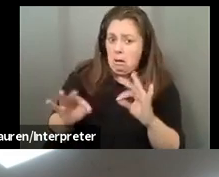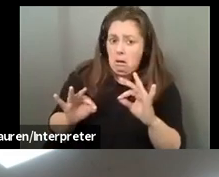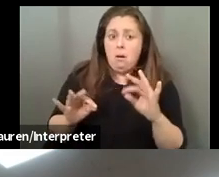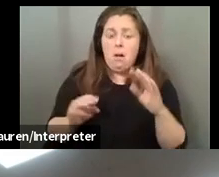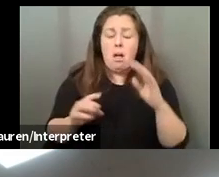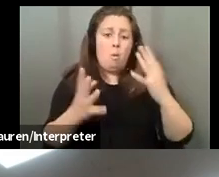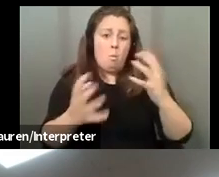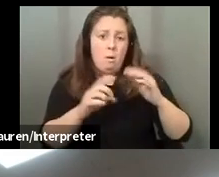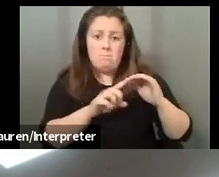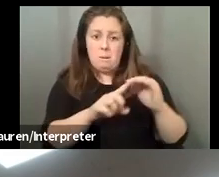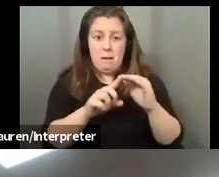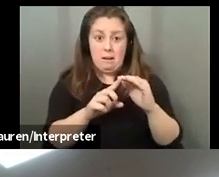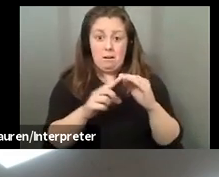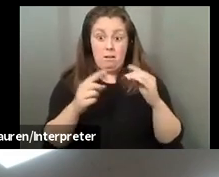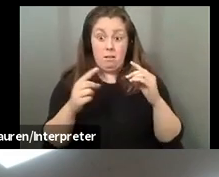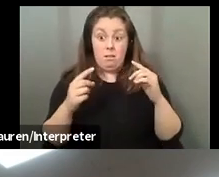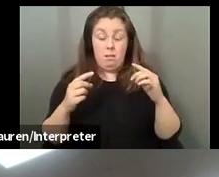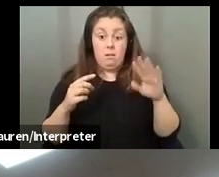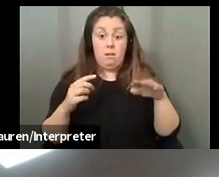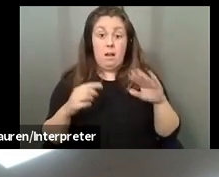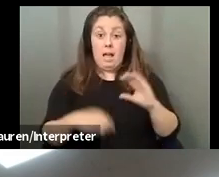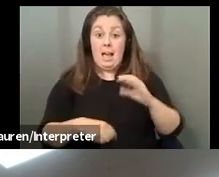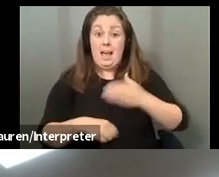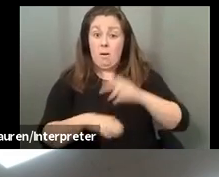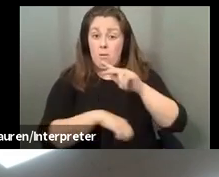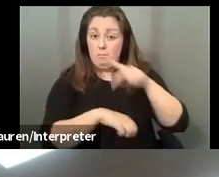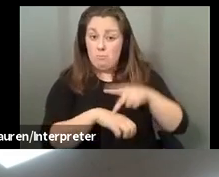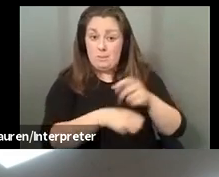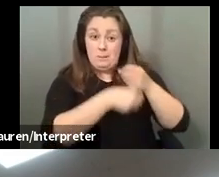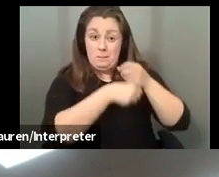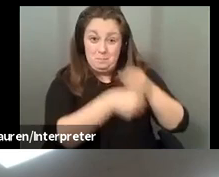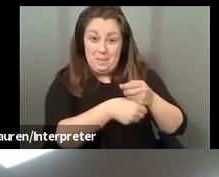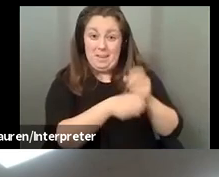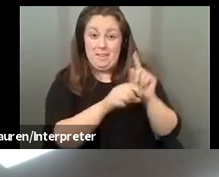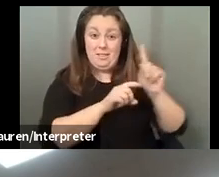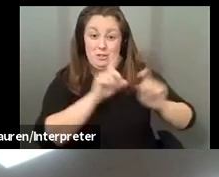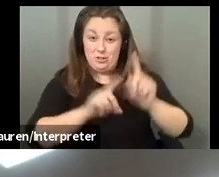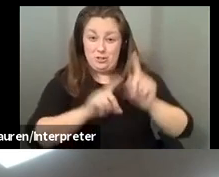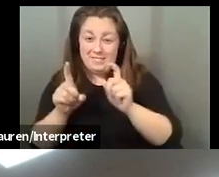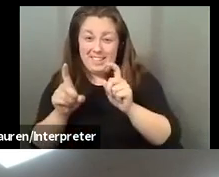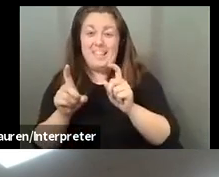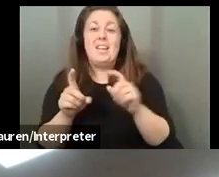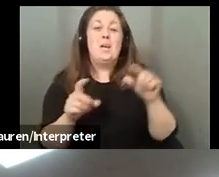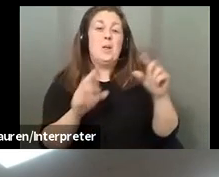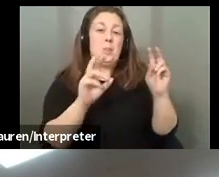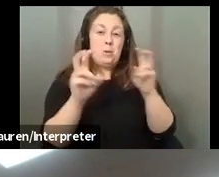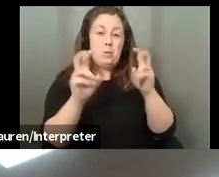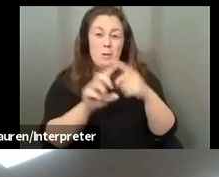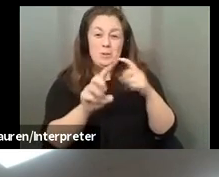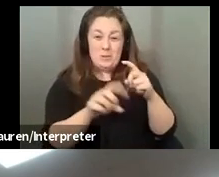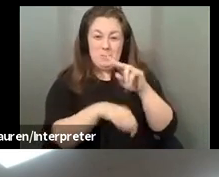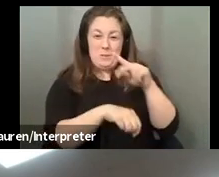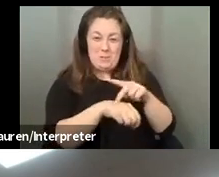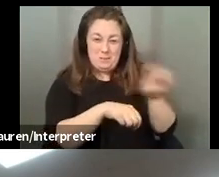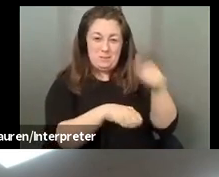not coming from us. Like, our principal made the survey, like we got the quotes from all the principals of the other schools. Like, we're not going